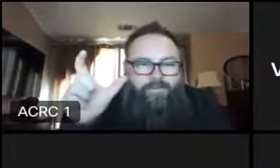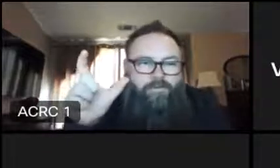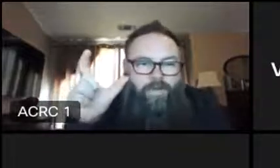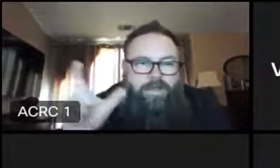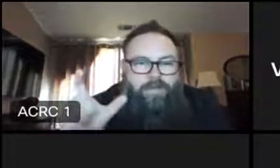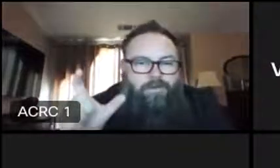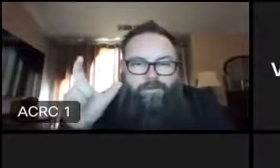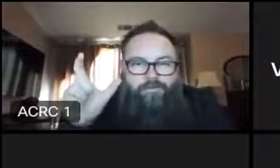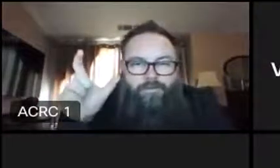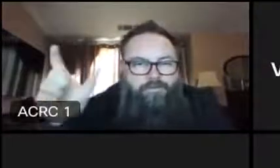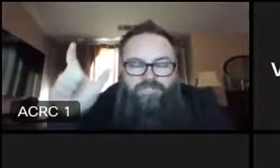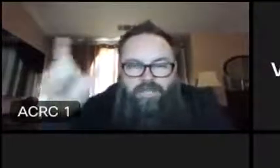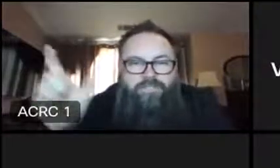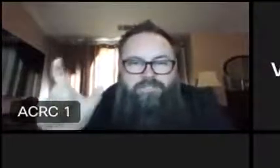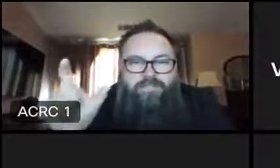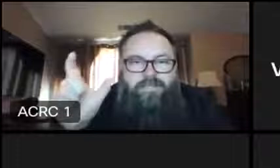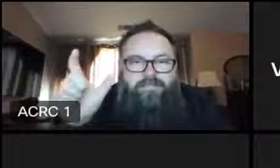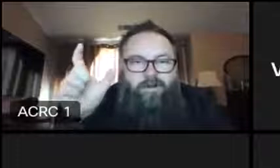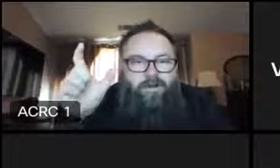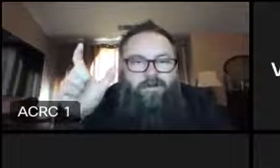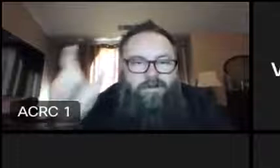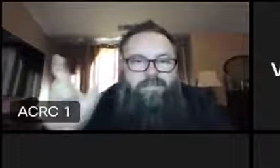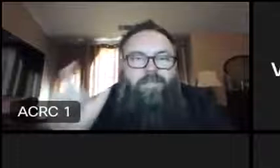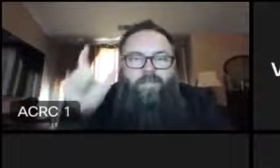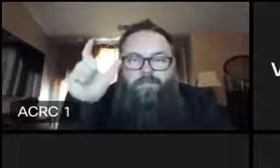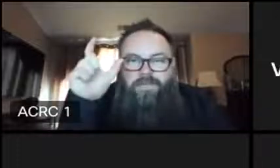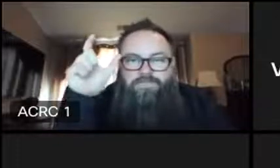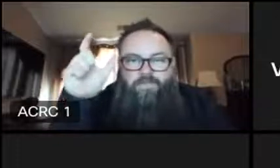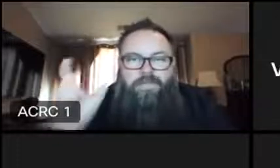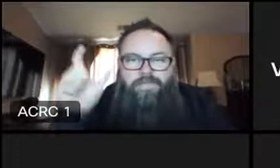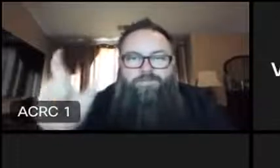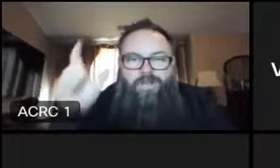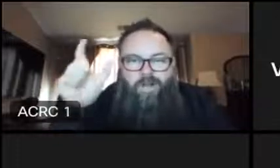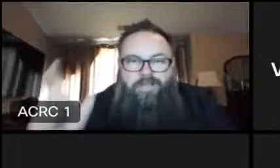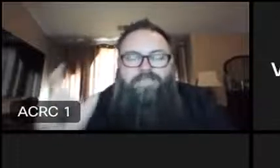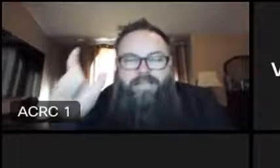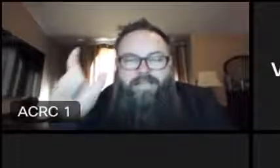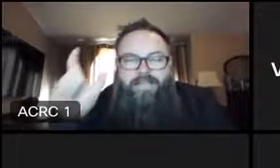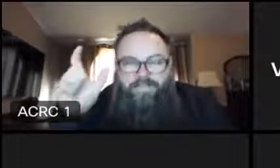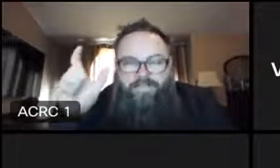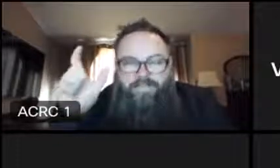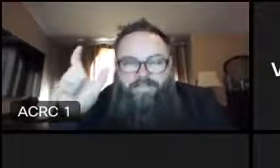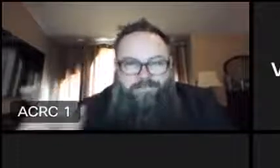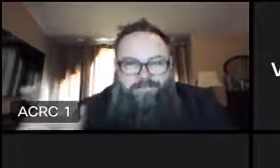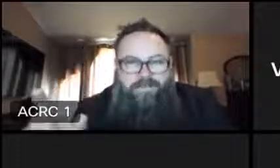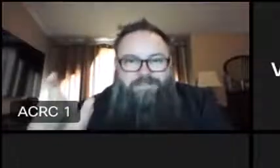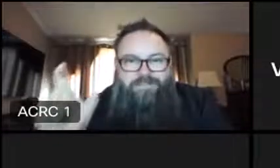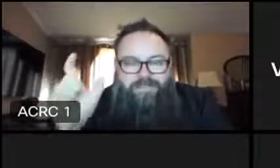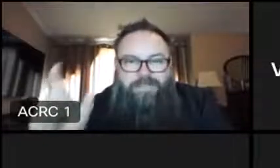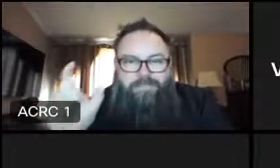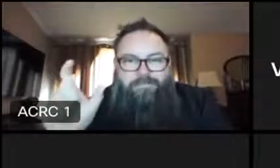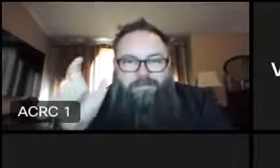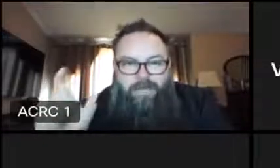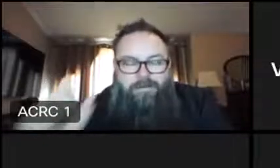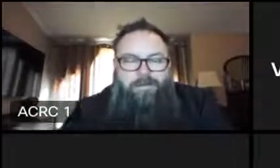box for you to write in what your proposed changes are or anything, because we need you to contact your community services specialist